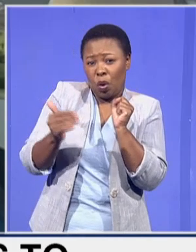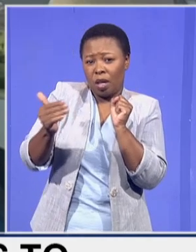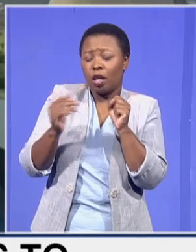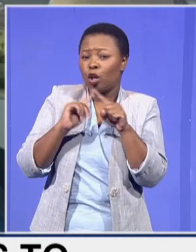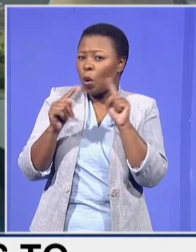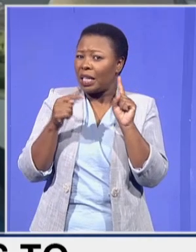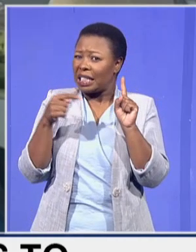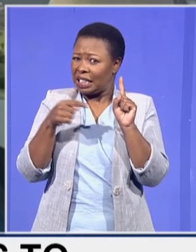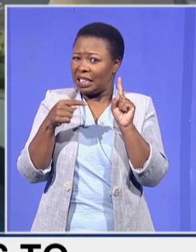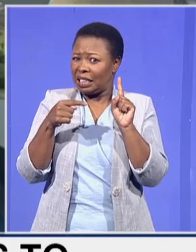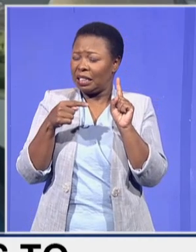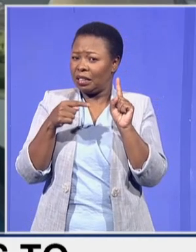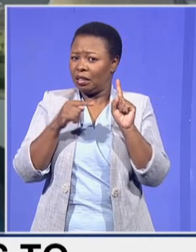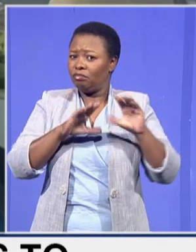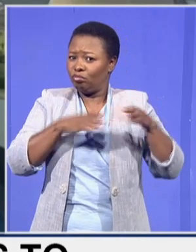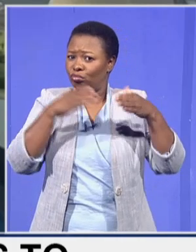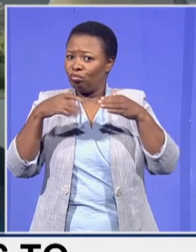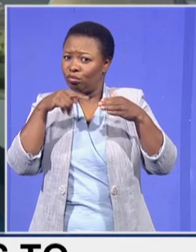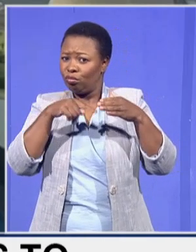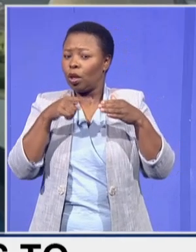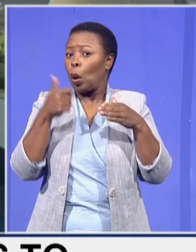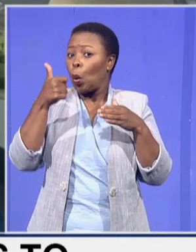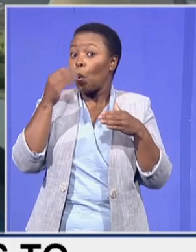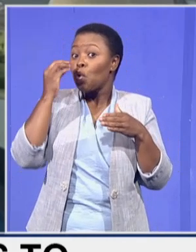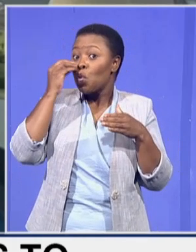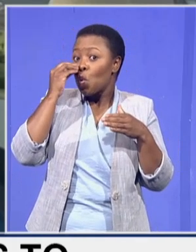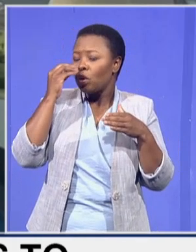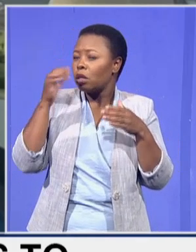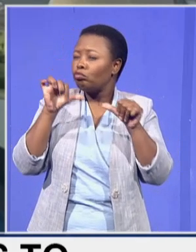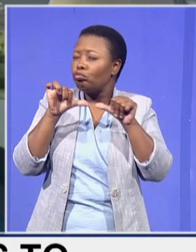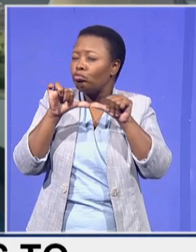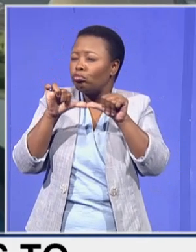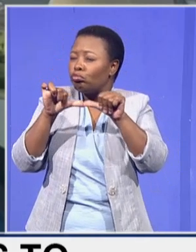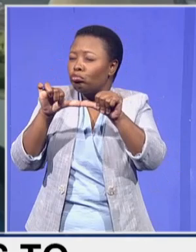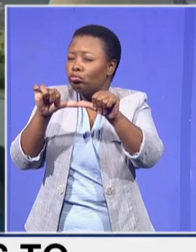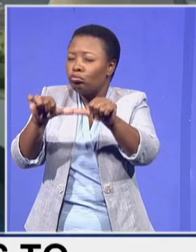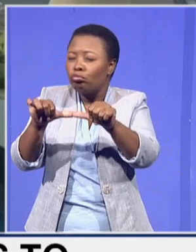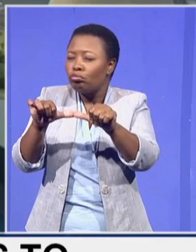this, this good news that we're hearing from you now?